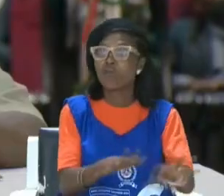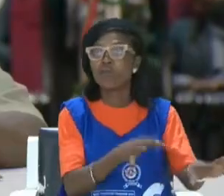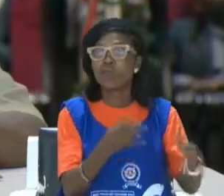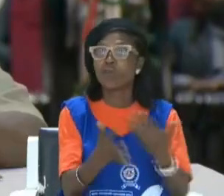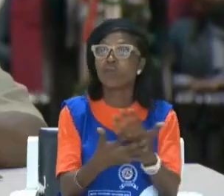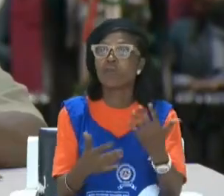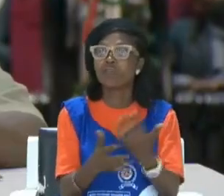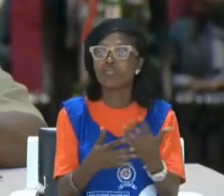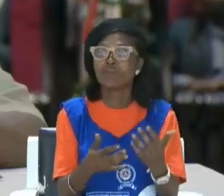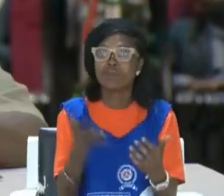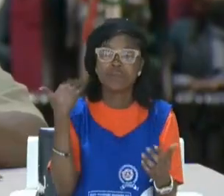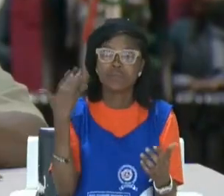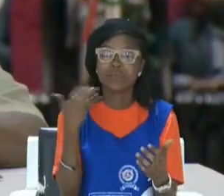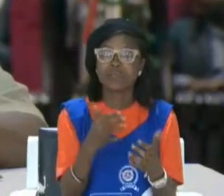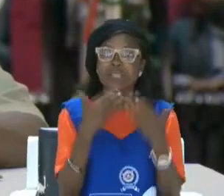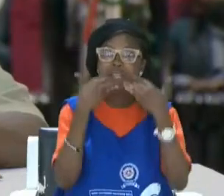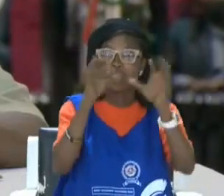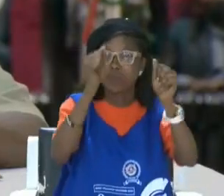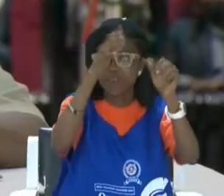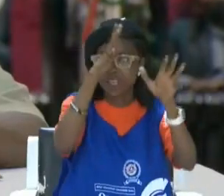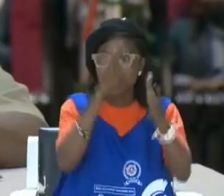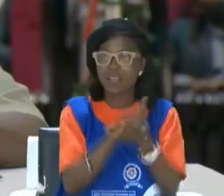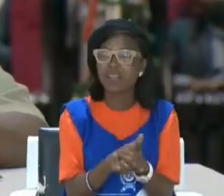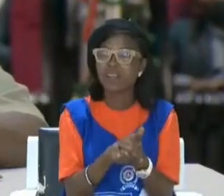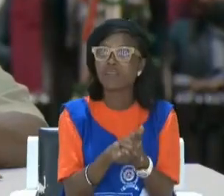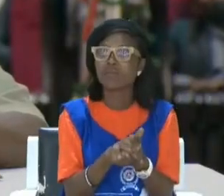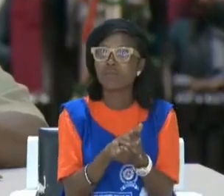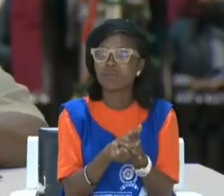Oh, thank you, Father.